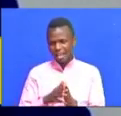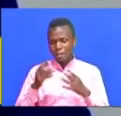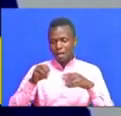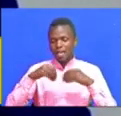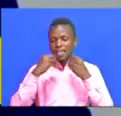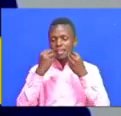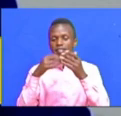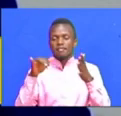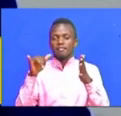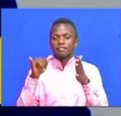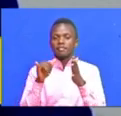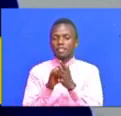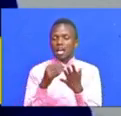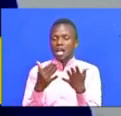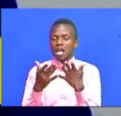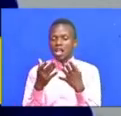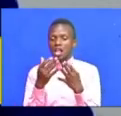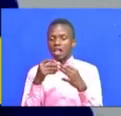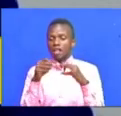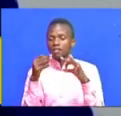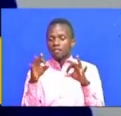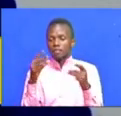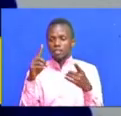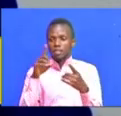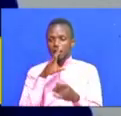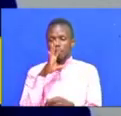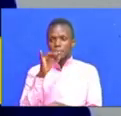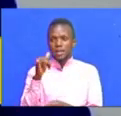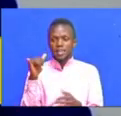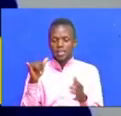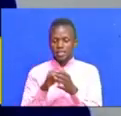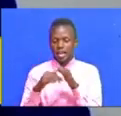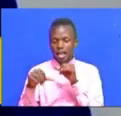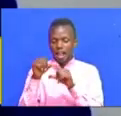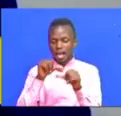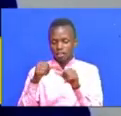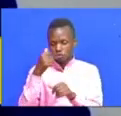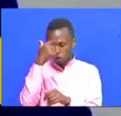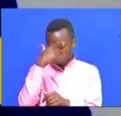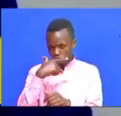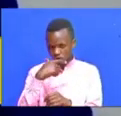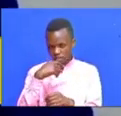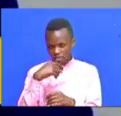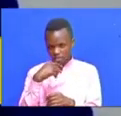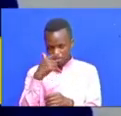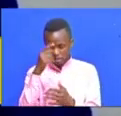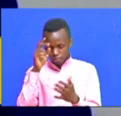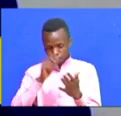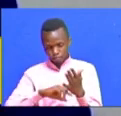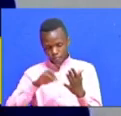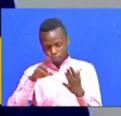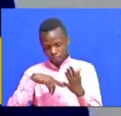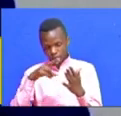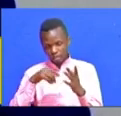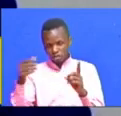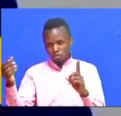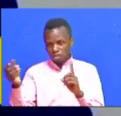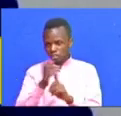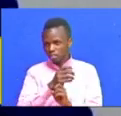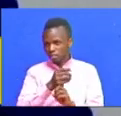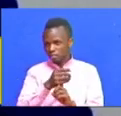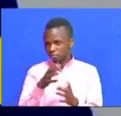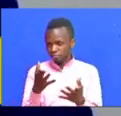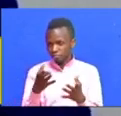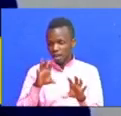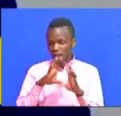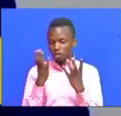that, you know, relief by that capitation policy. To each primary and secondary